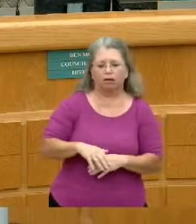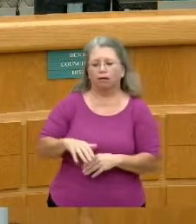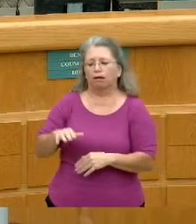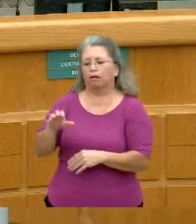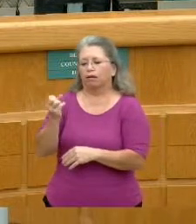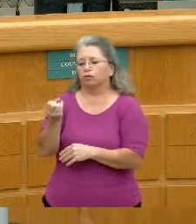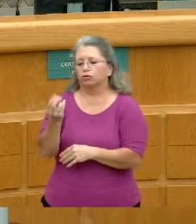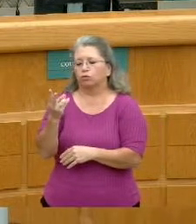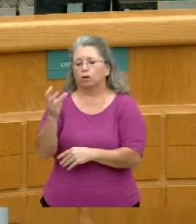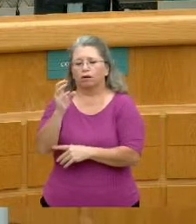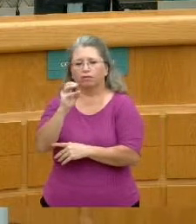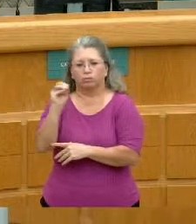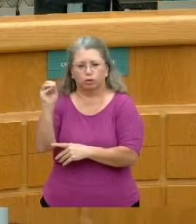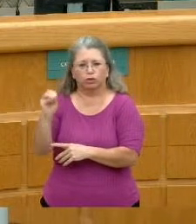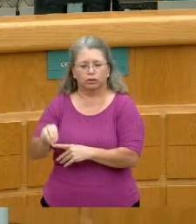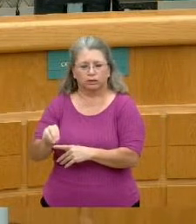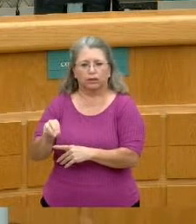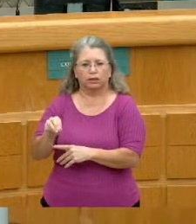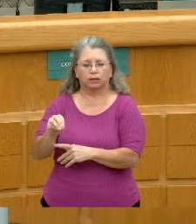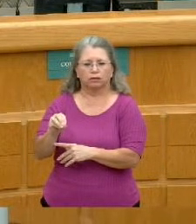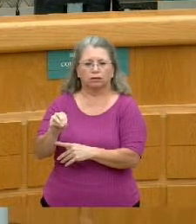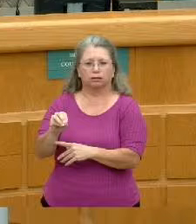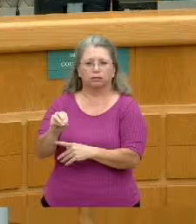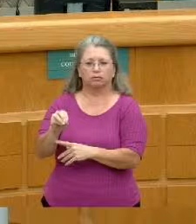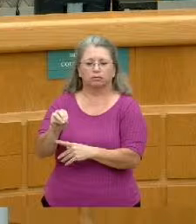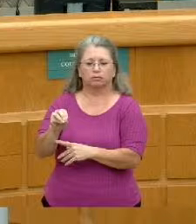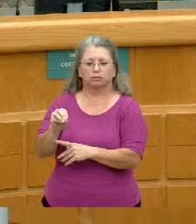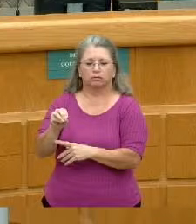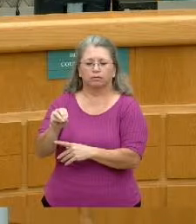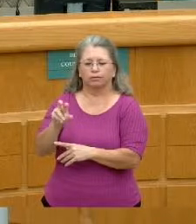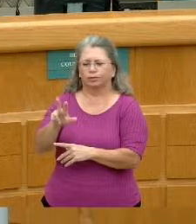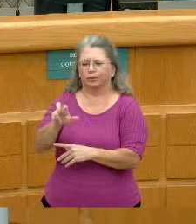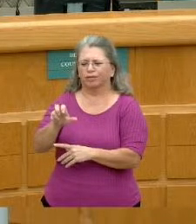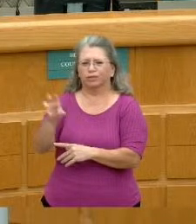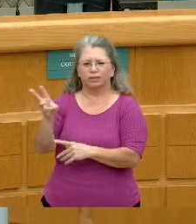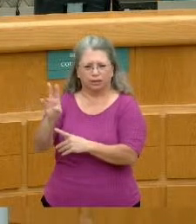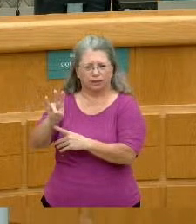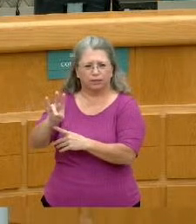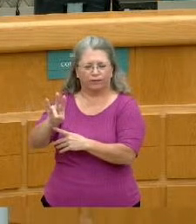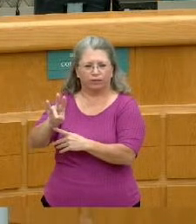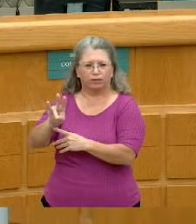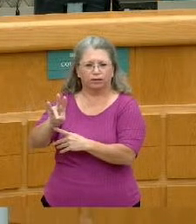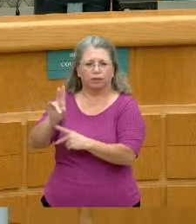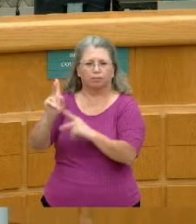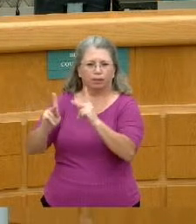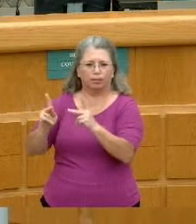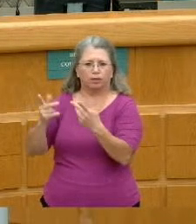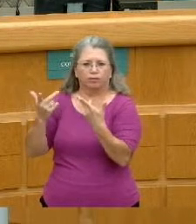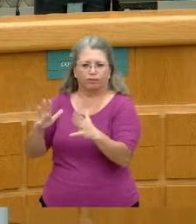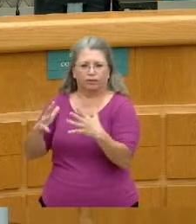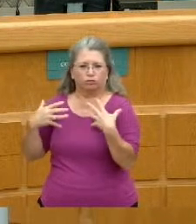beginning of us counting, 12% or 367 persons have recovered.